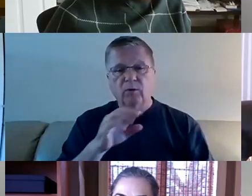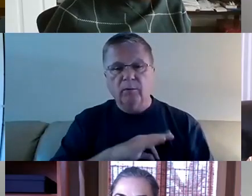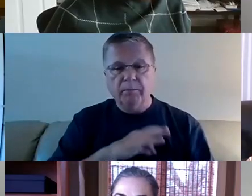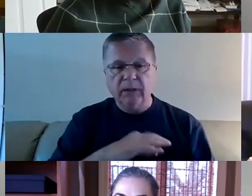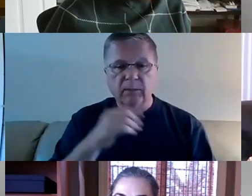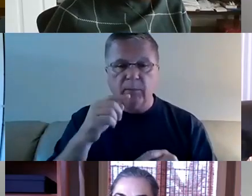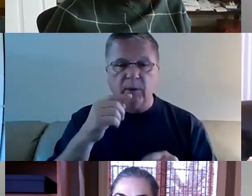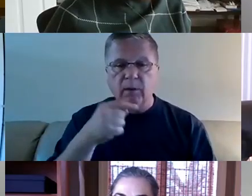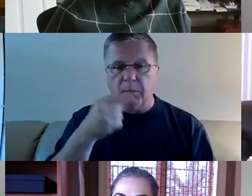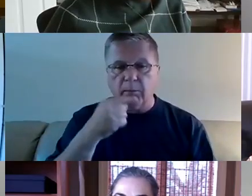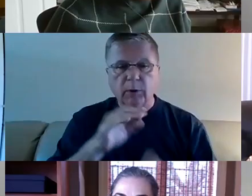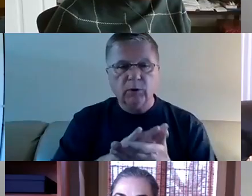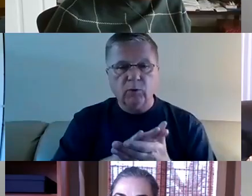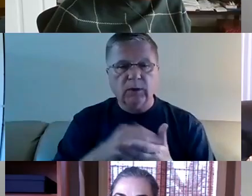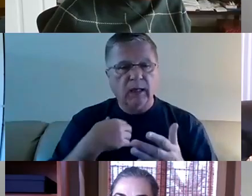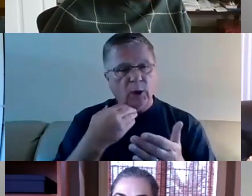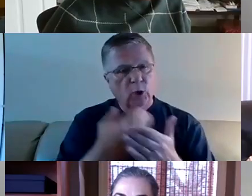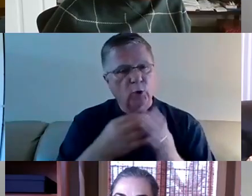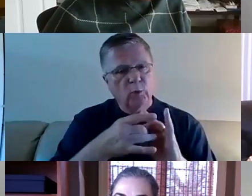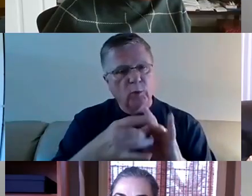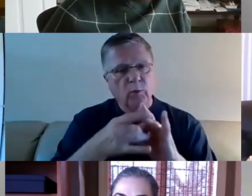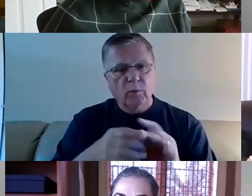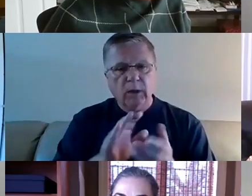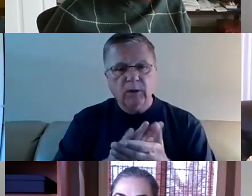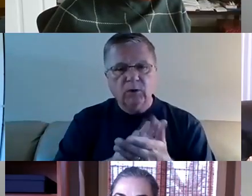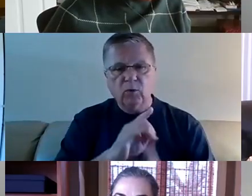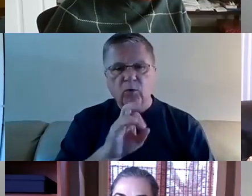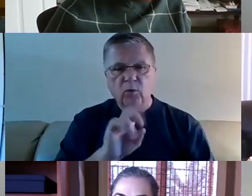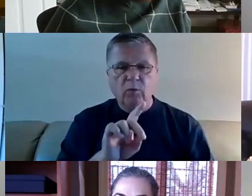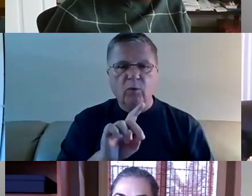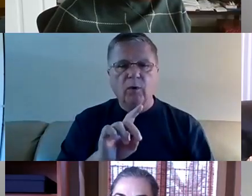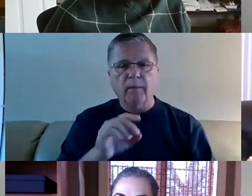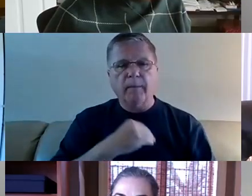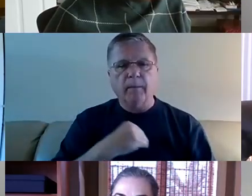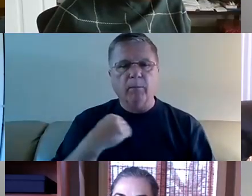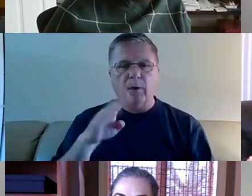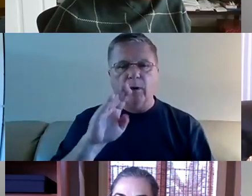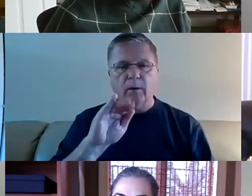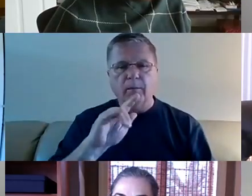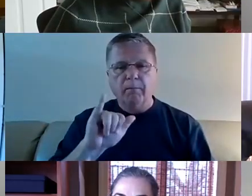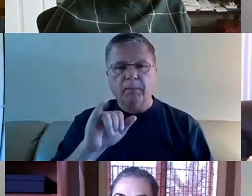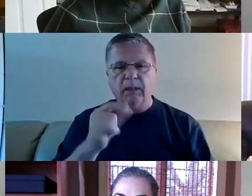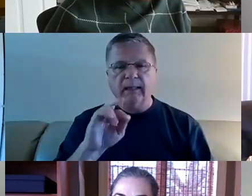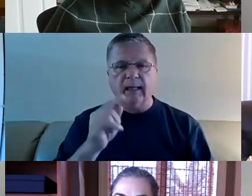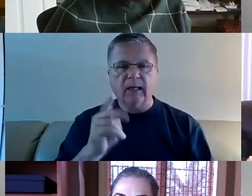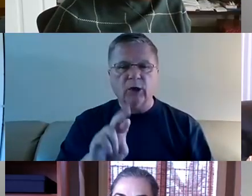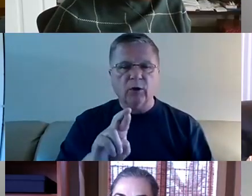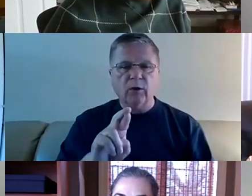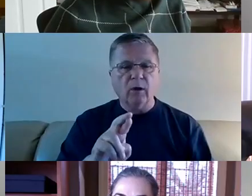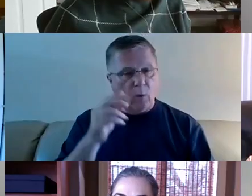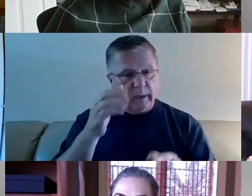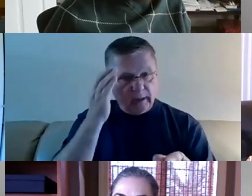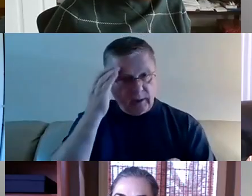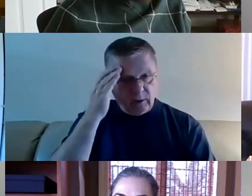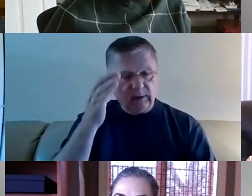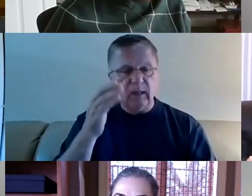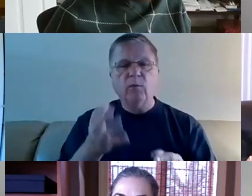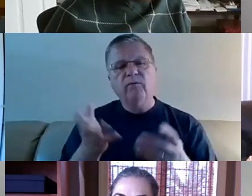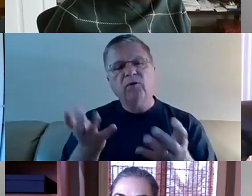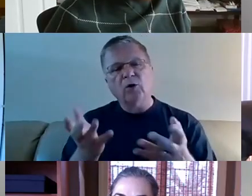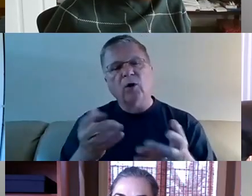deterrent for young families to move into the city and call Pittsburgh their home is our education system. Now, I'm not